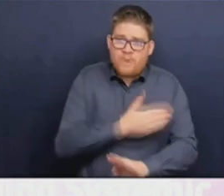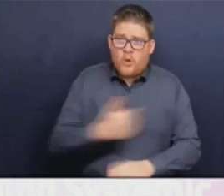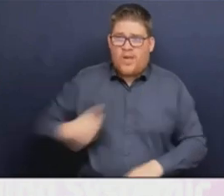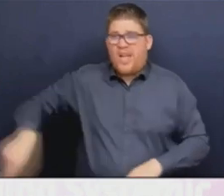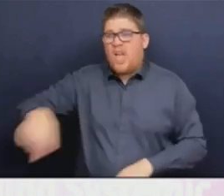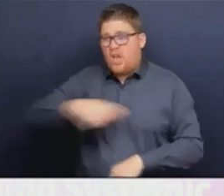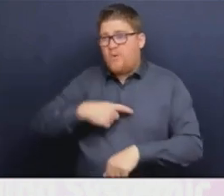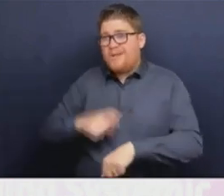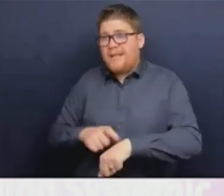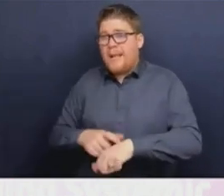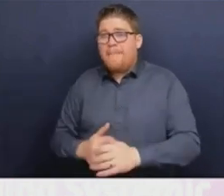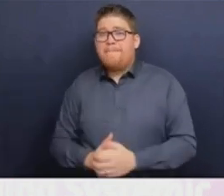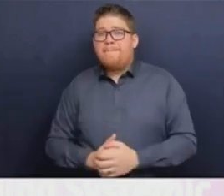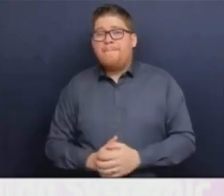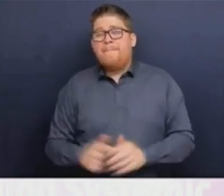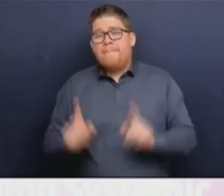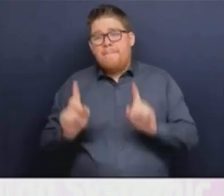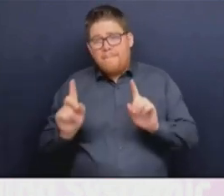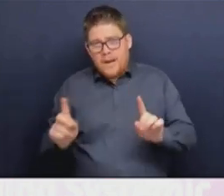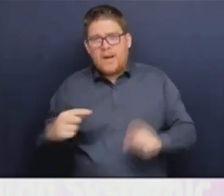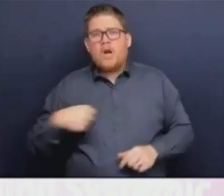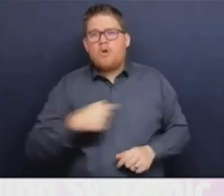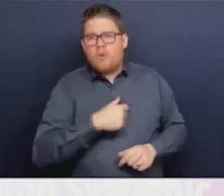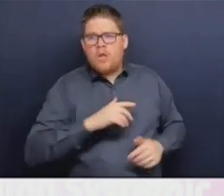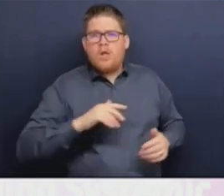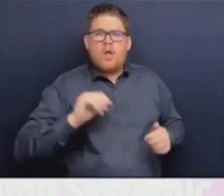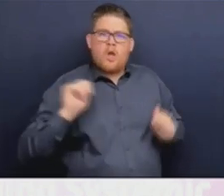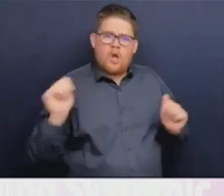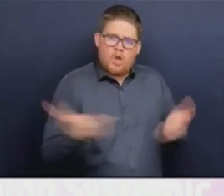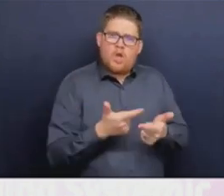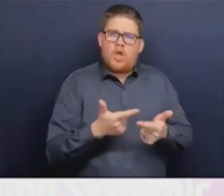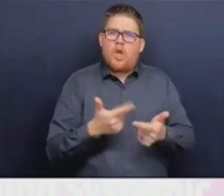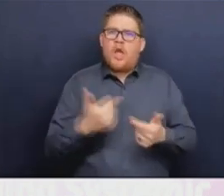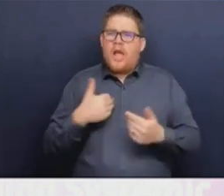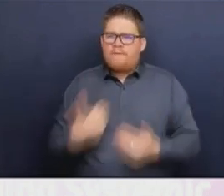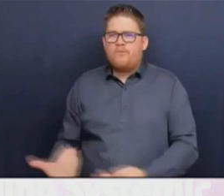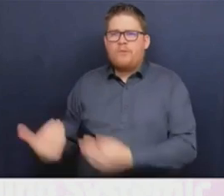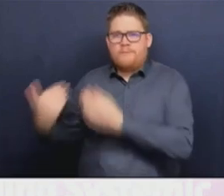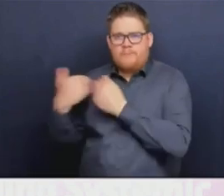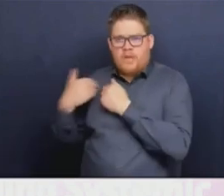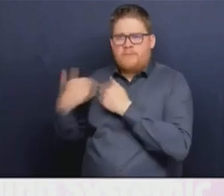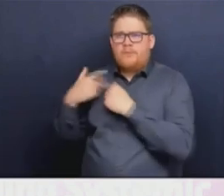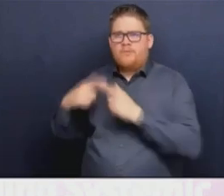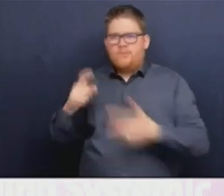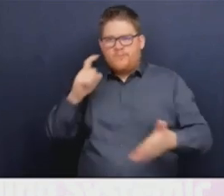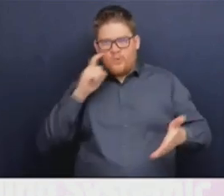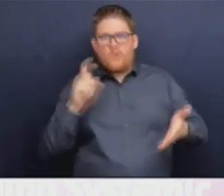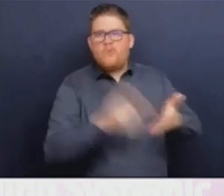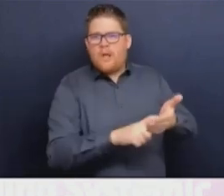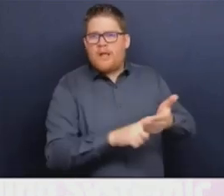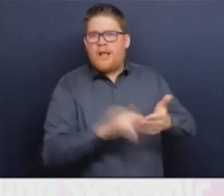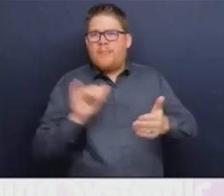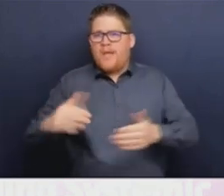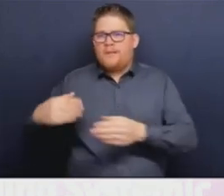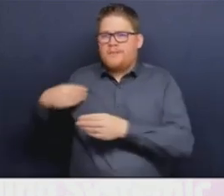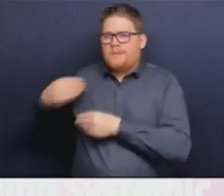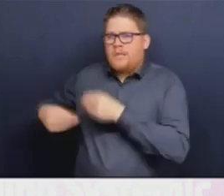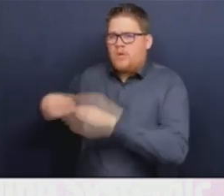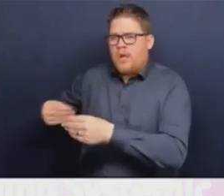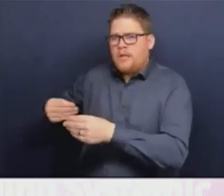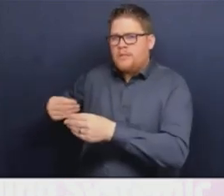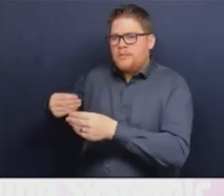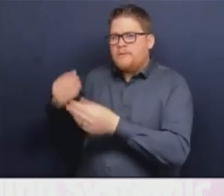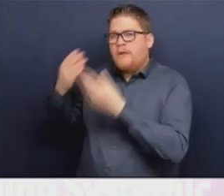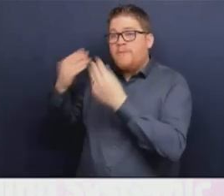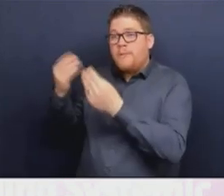us have a responsibility today to acknowledge and recognize that generational trauma and take steps today and tomorrow to ensure